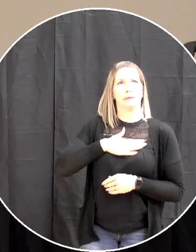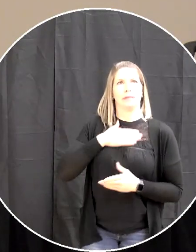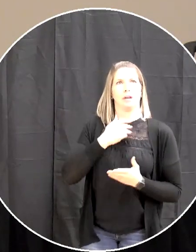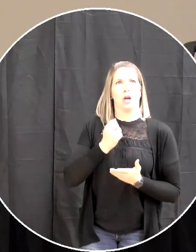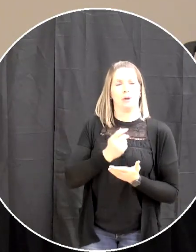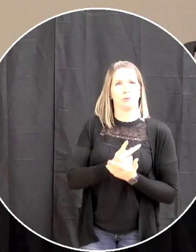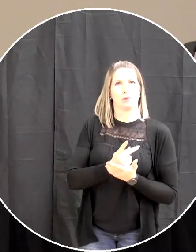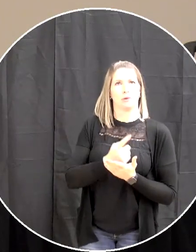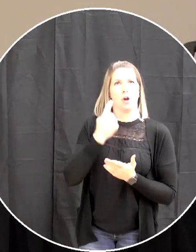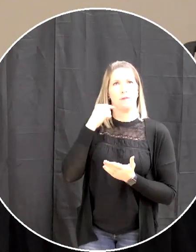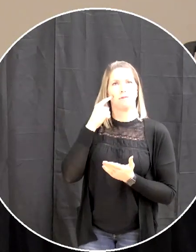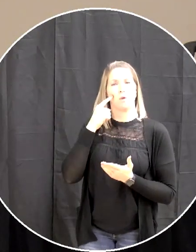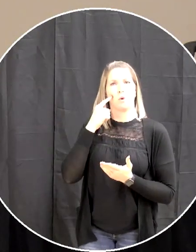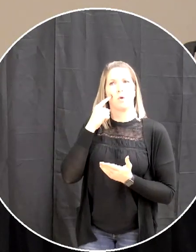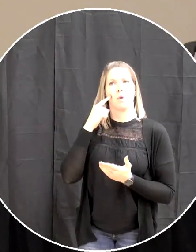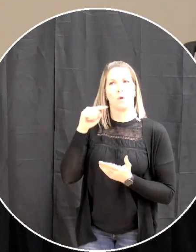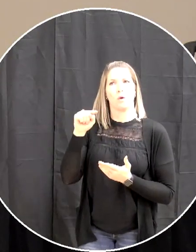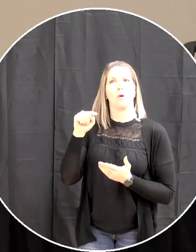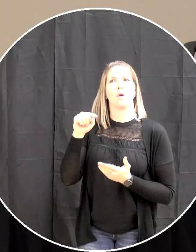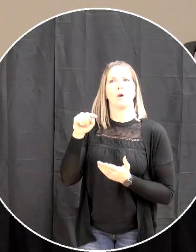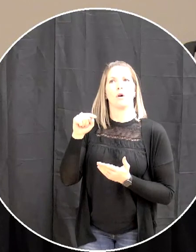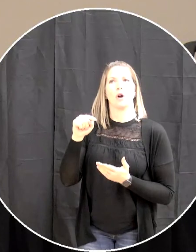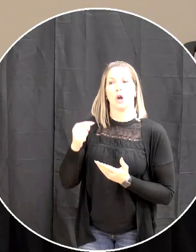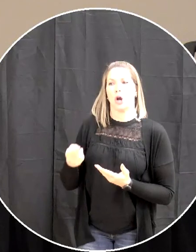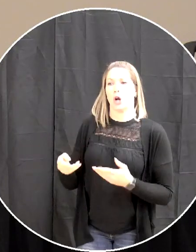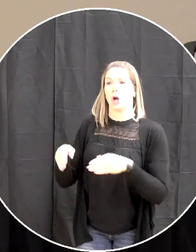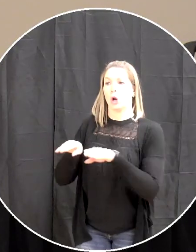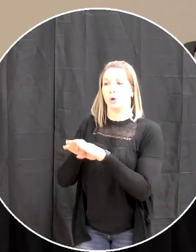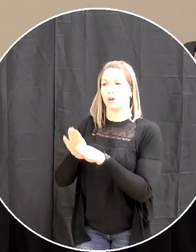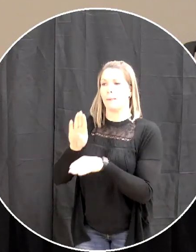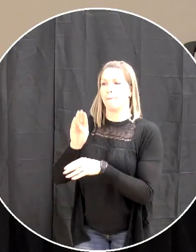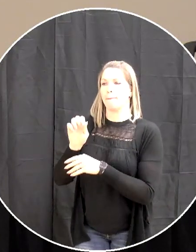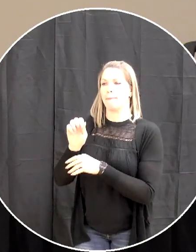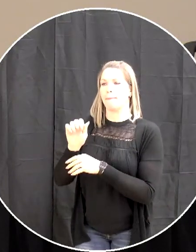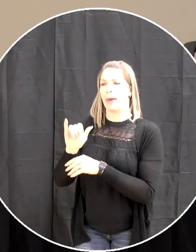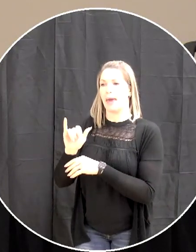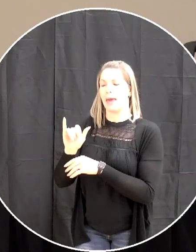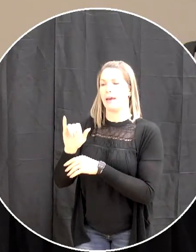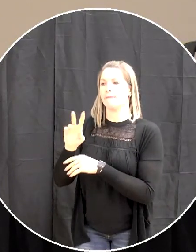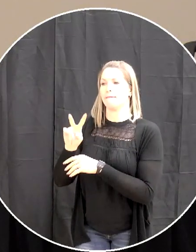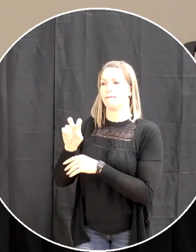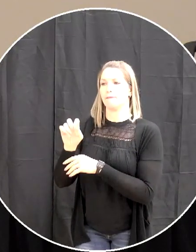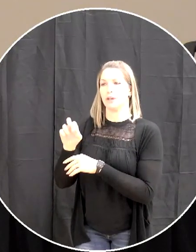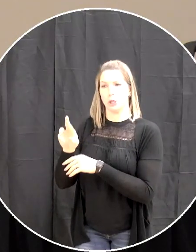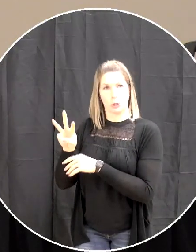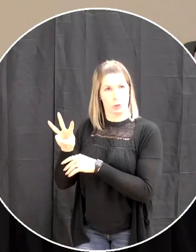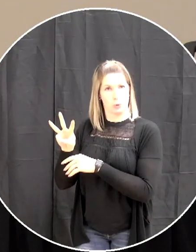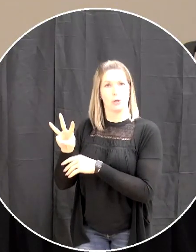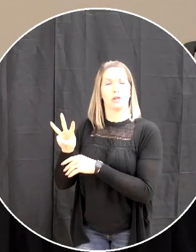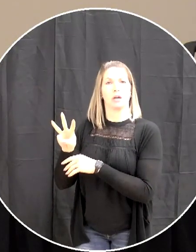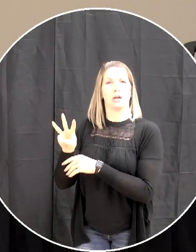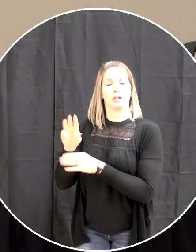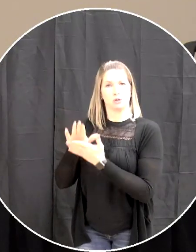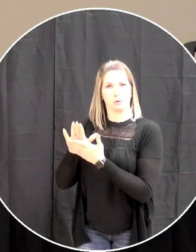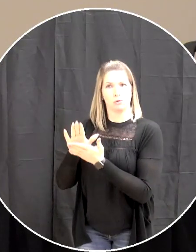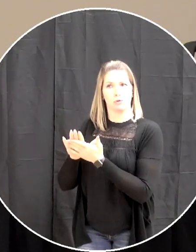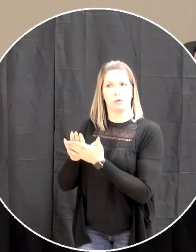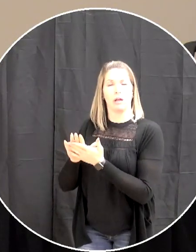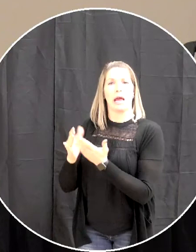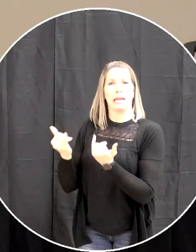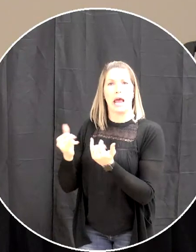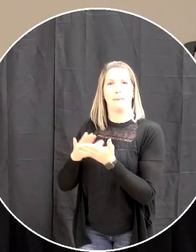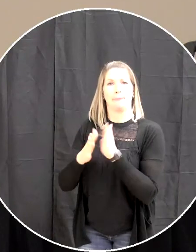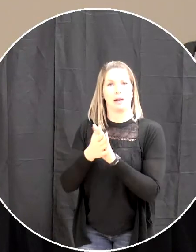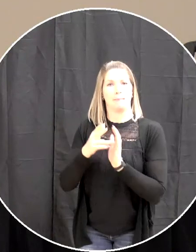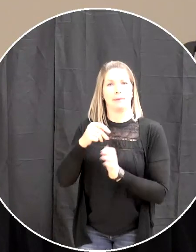motion be brought forward regarding the closure of Bayview Primary in Nippers Harbour as recommended by the Finance and Operations Committee. So